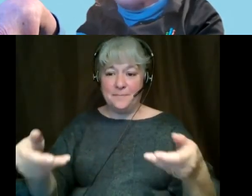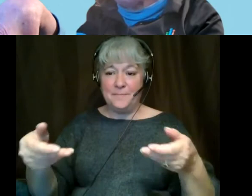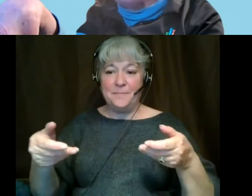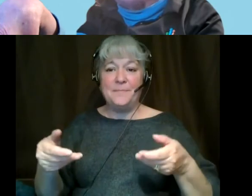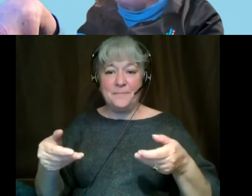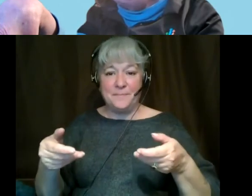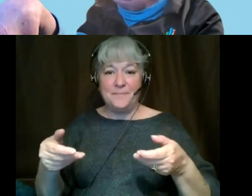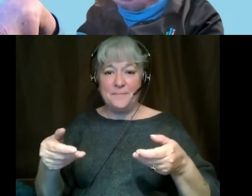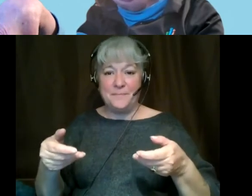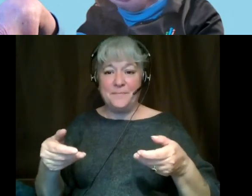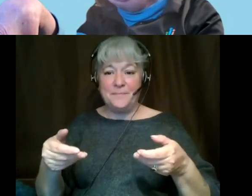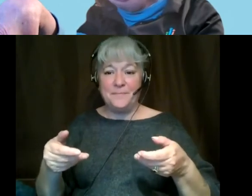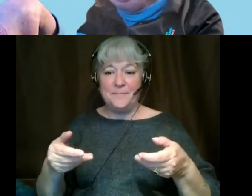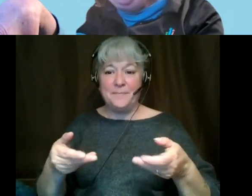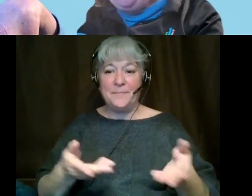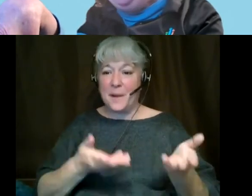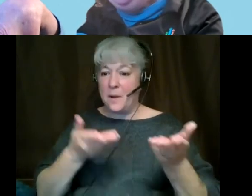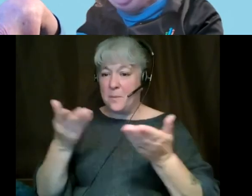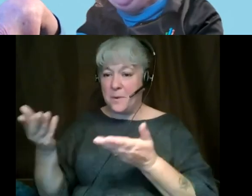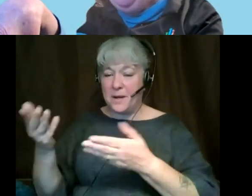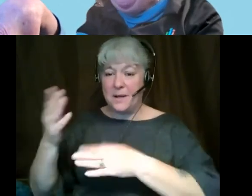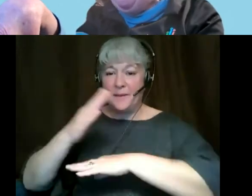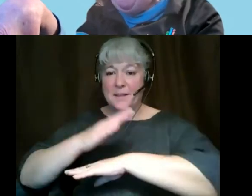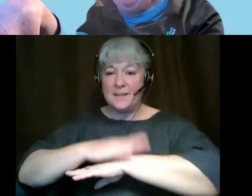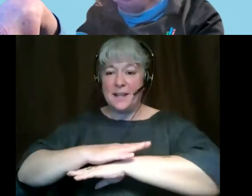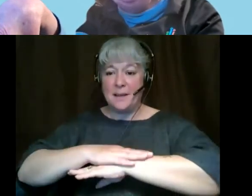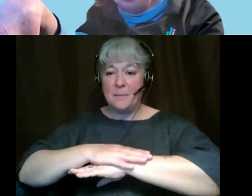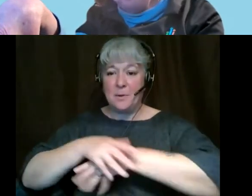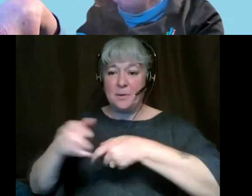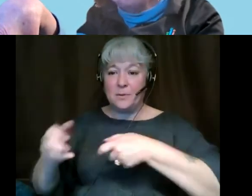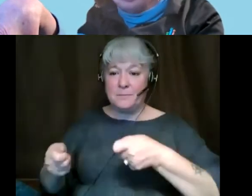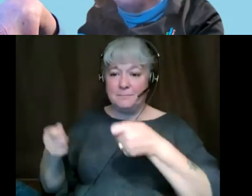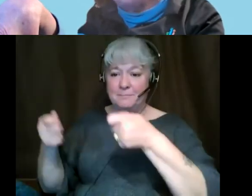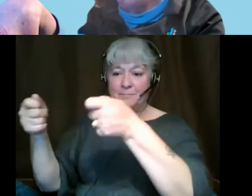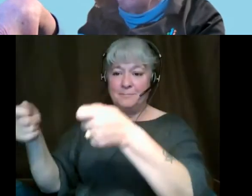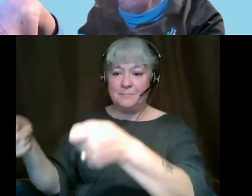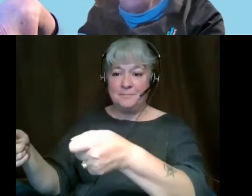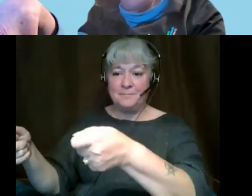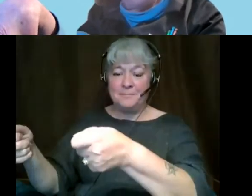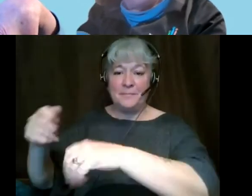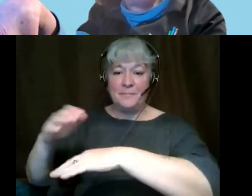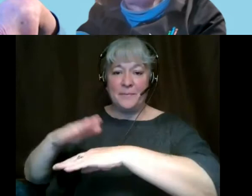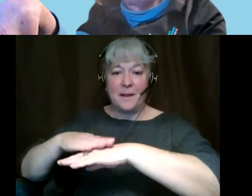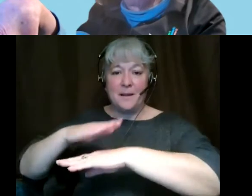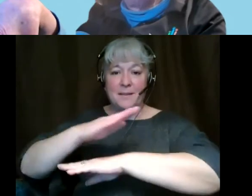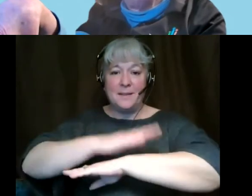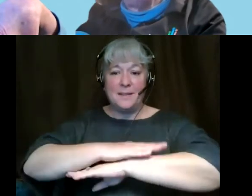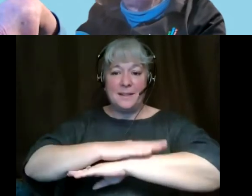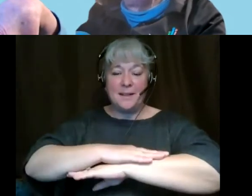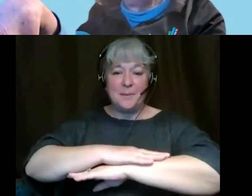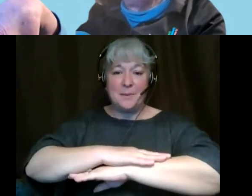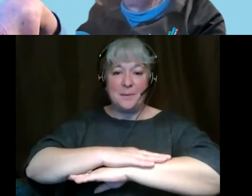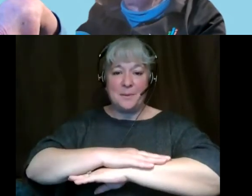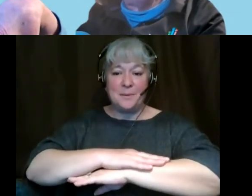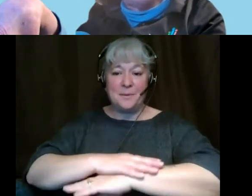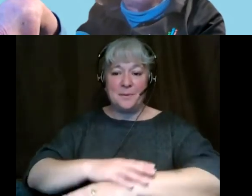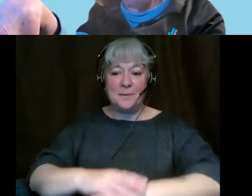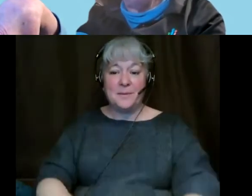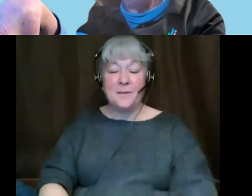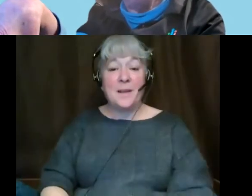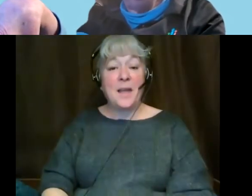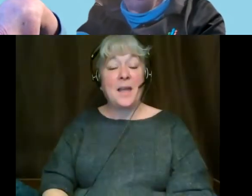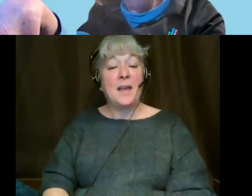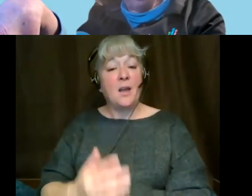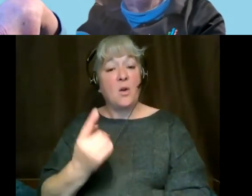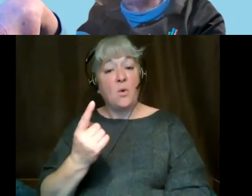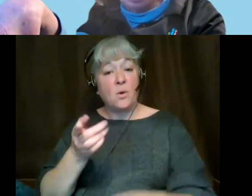the table and slide it out on the table. And that was one way I